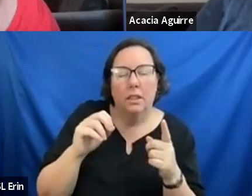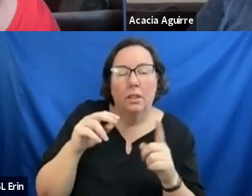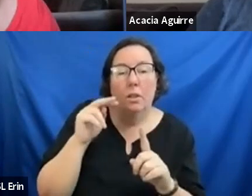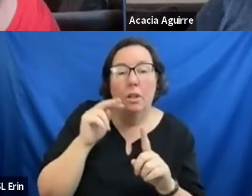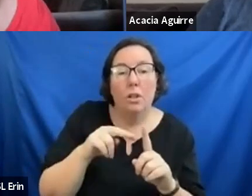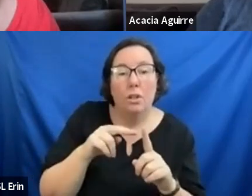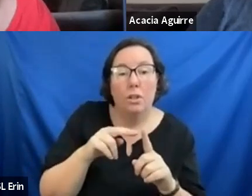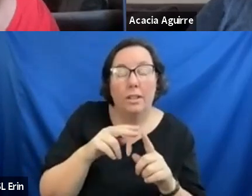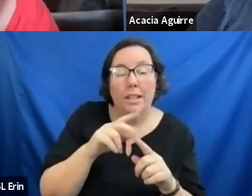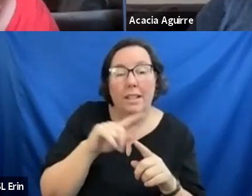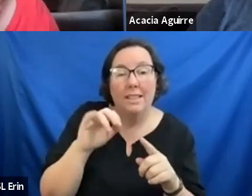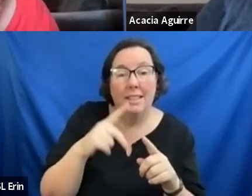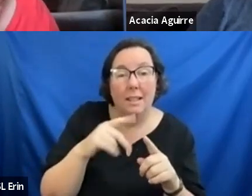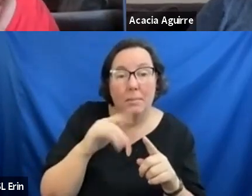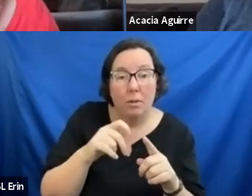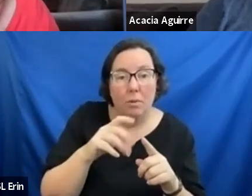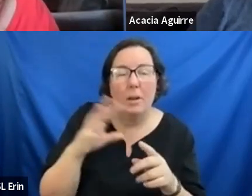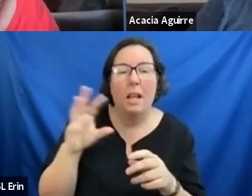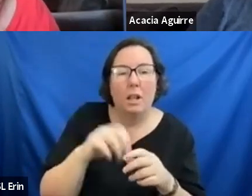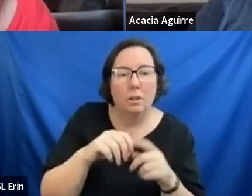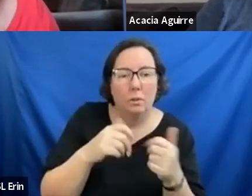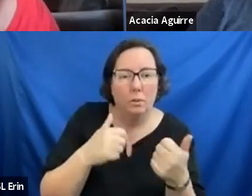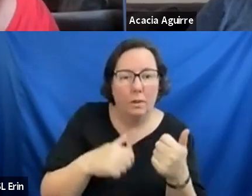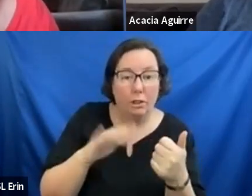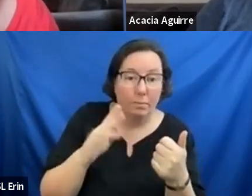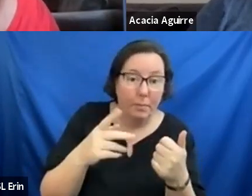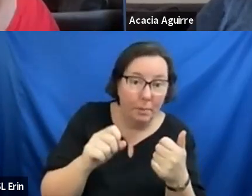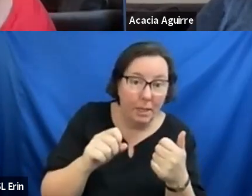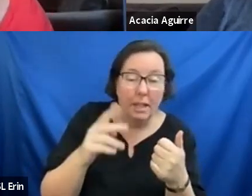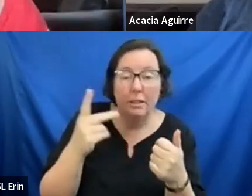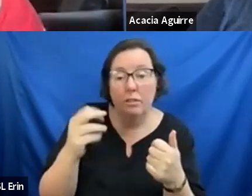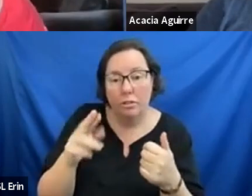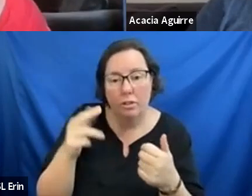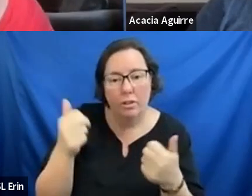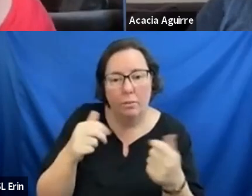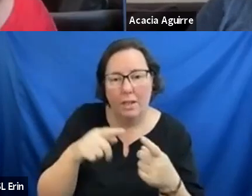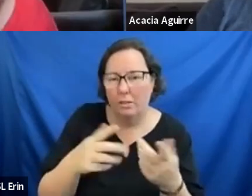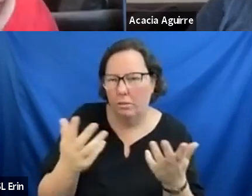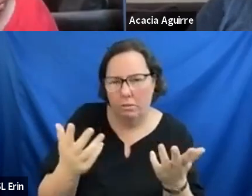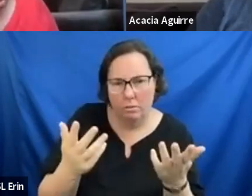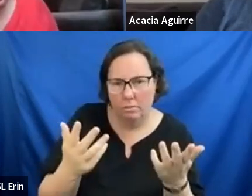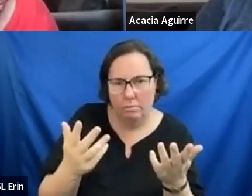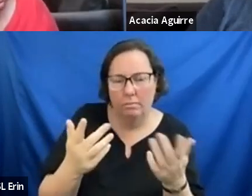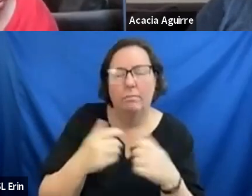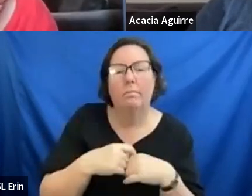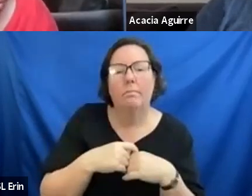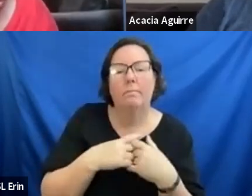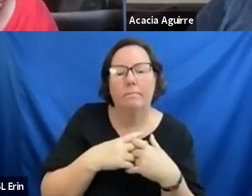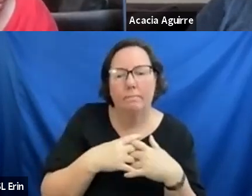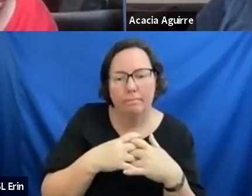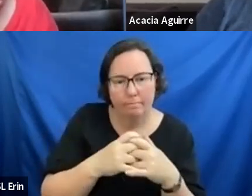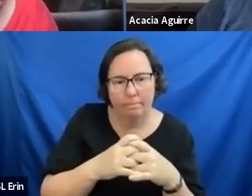neighborhood or zip code and including charter, parochial, private, so